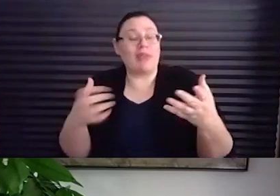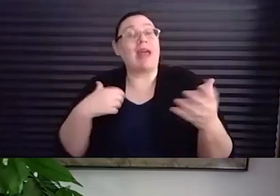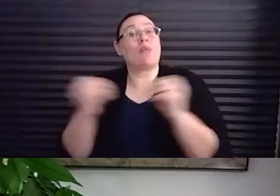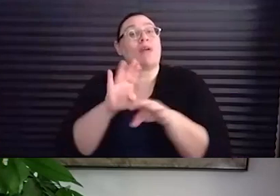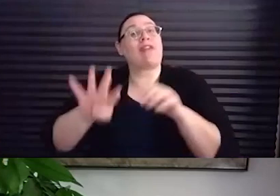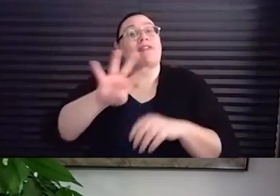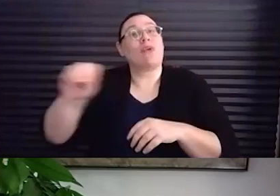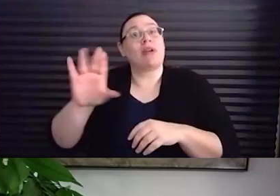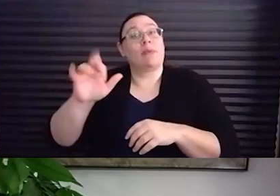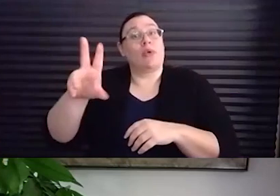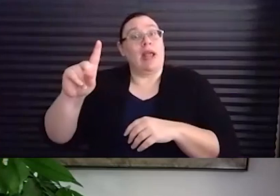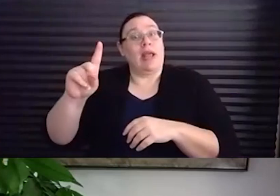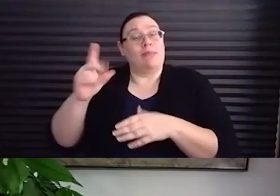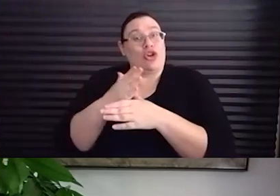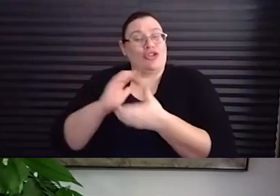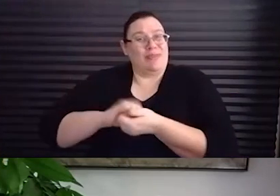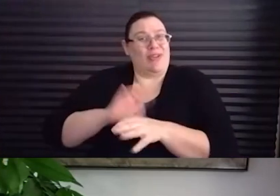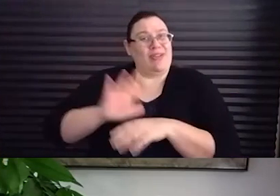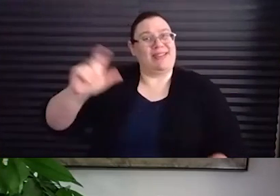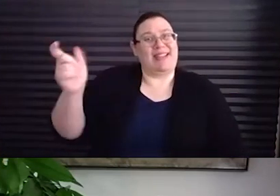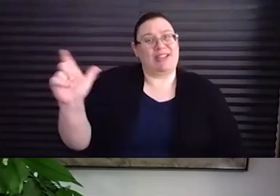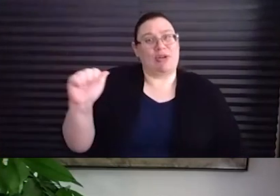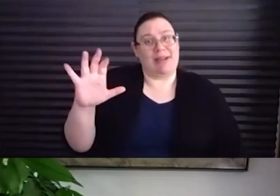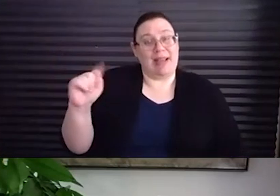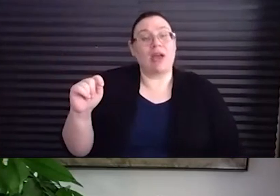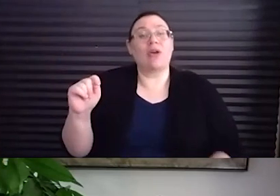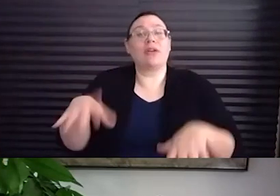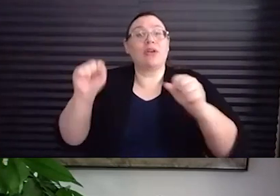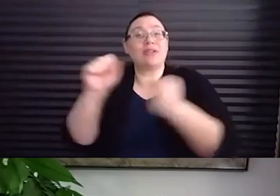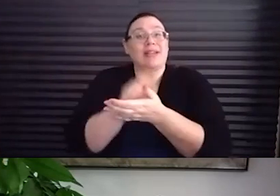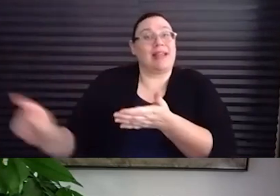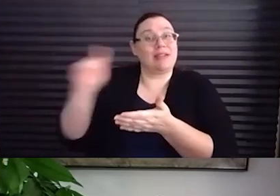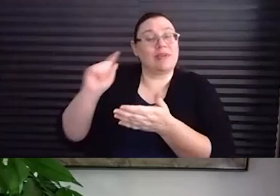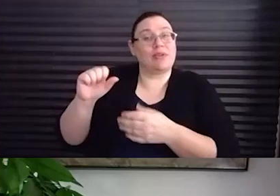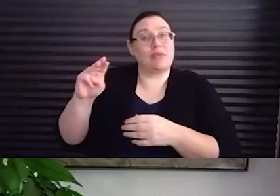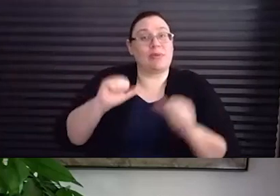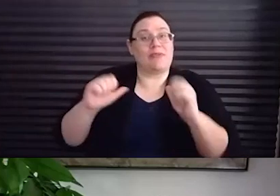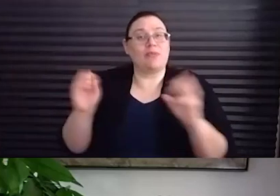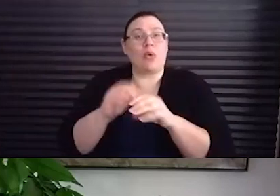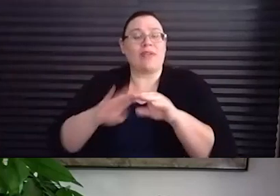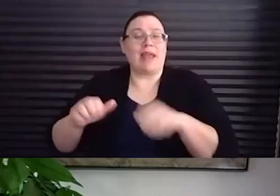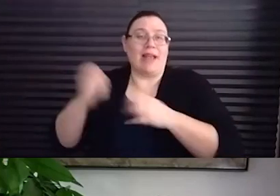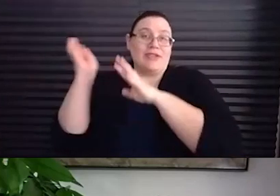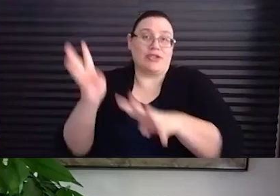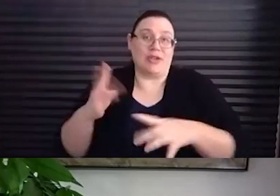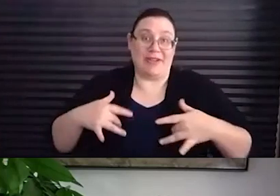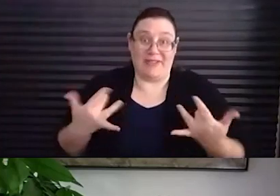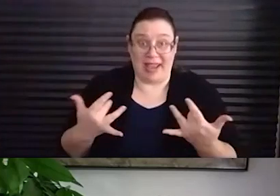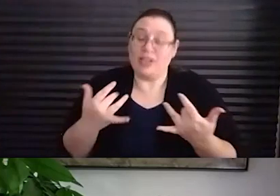on his own personal Instagram account. He was the host of last week's Social Media Performers Beyond the Basics live stream event, so be sure to check that